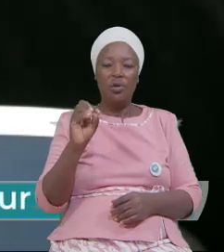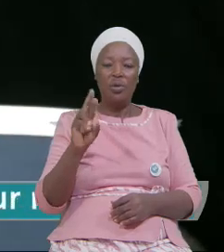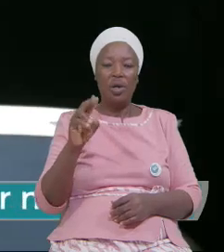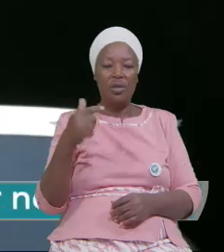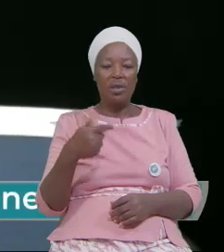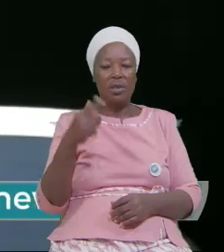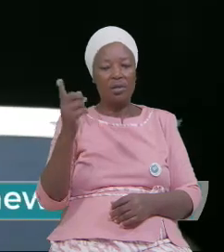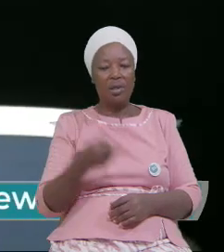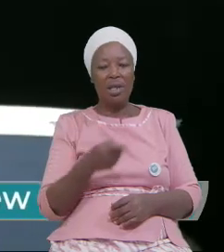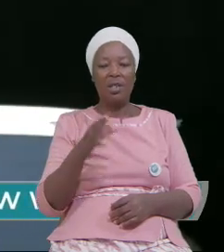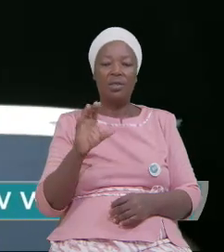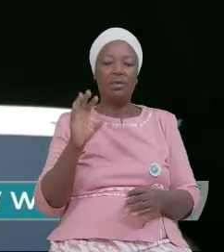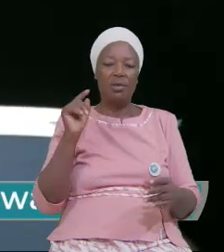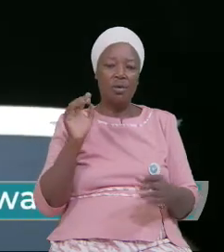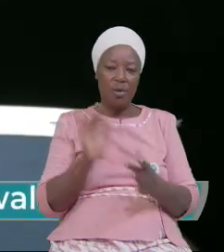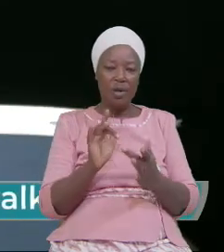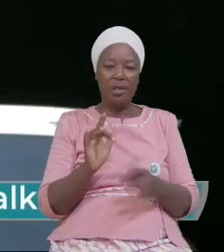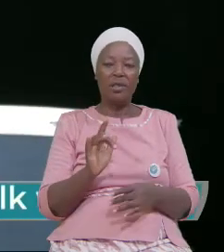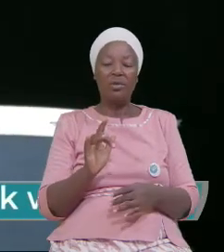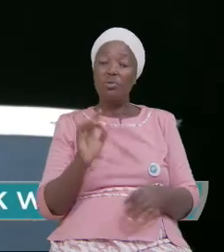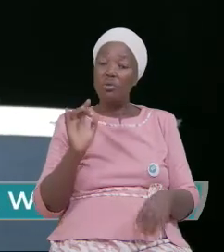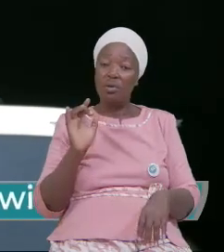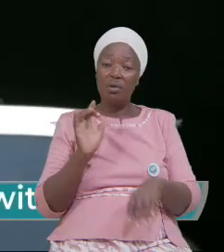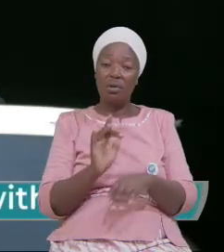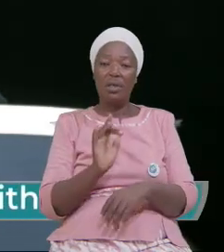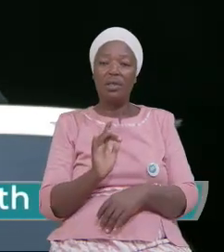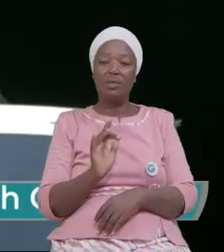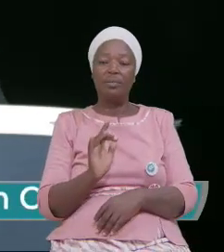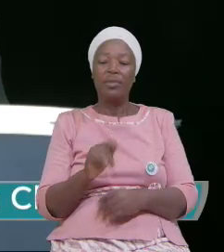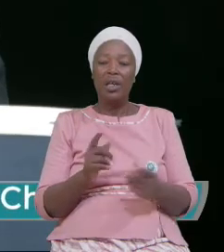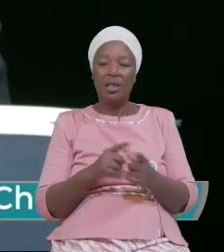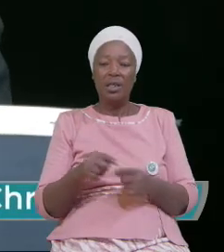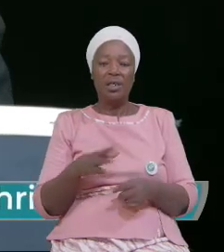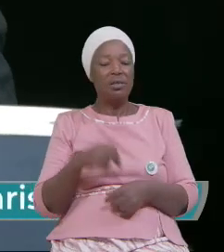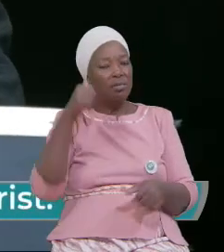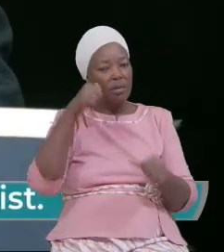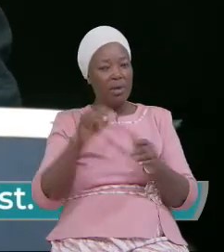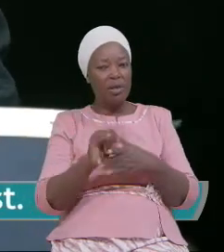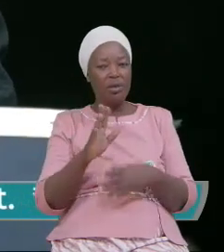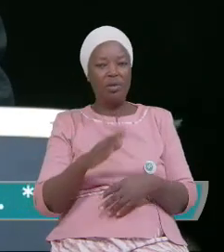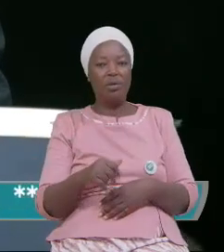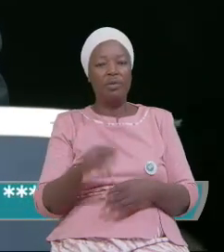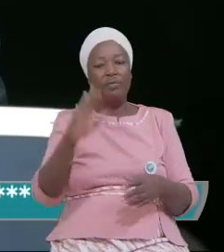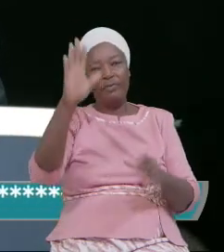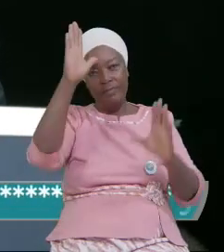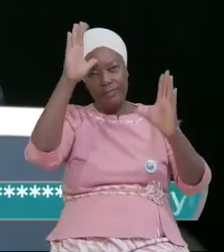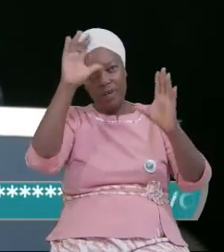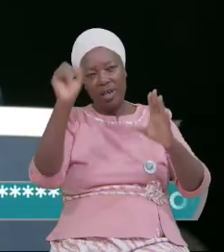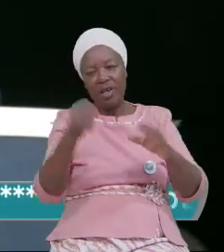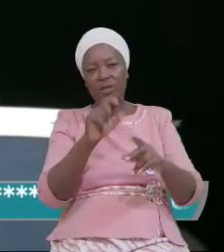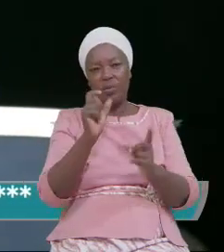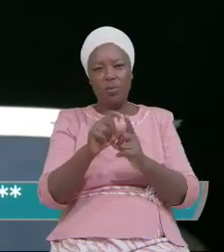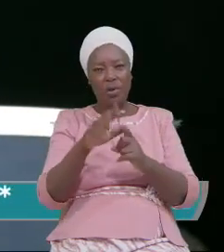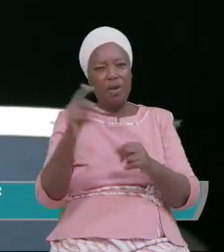with Christ. The Father's word The foremost